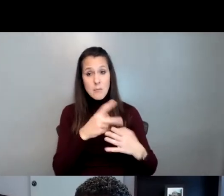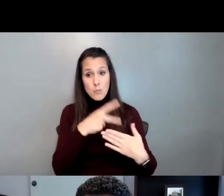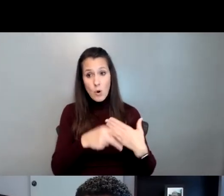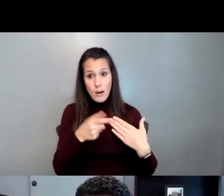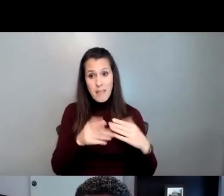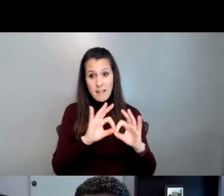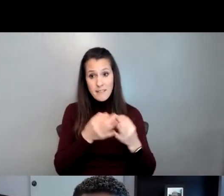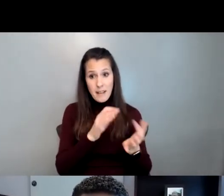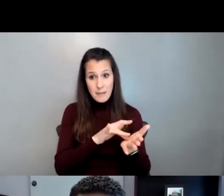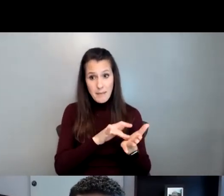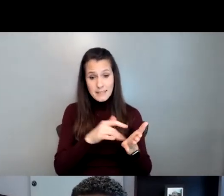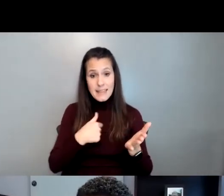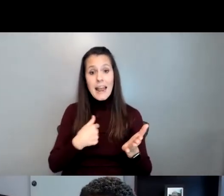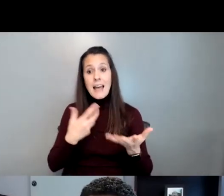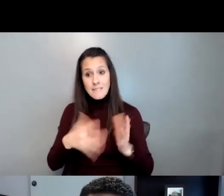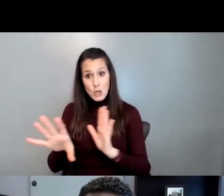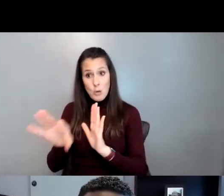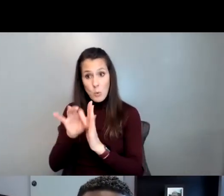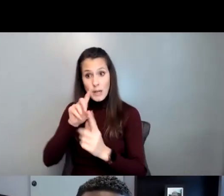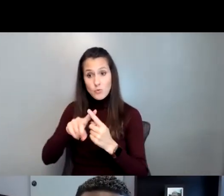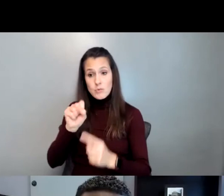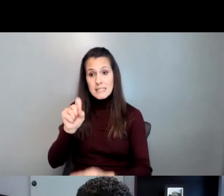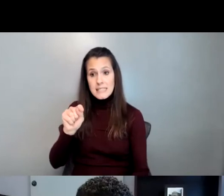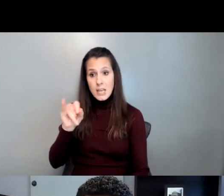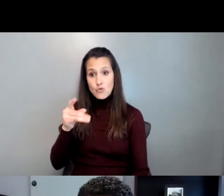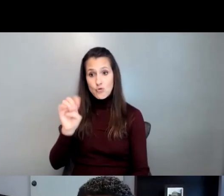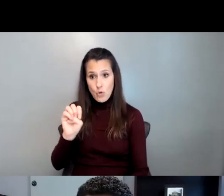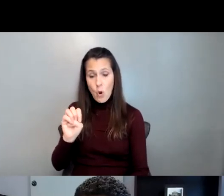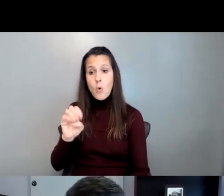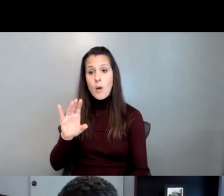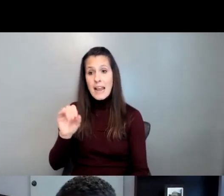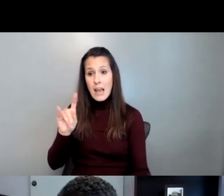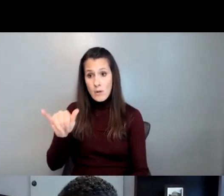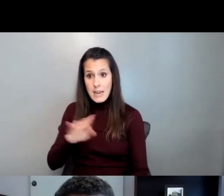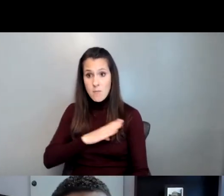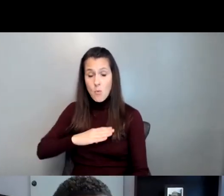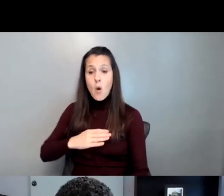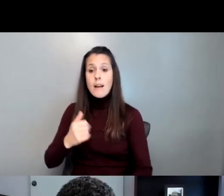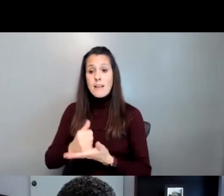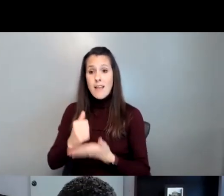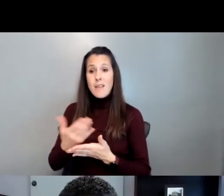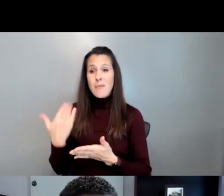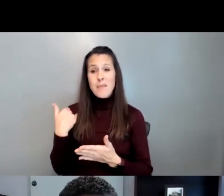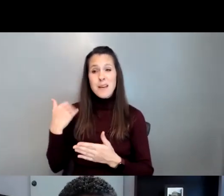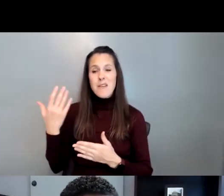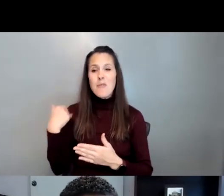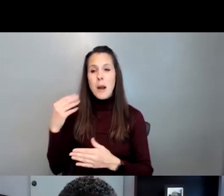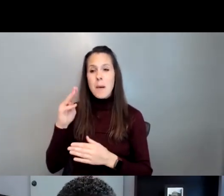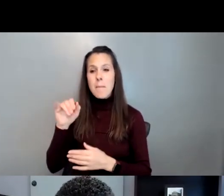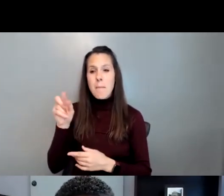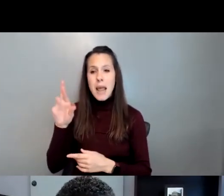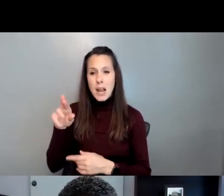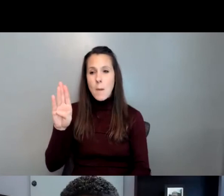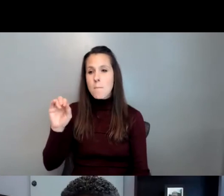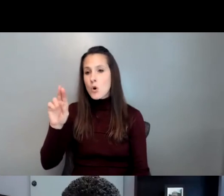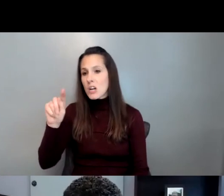and I was appointed to the St. Joseph County Board of Health by former Mayor Pete Buttigieg, who is now the Secretary of the Department of